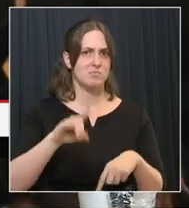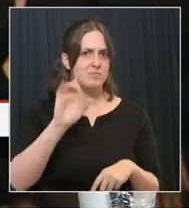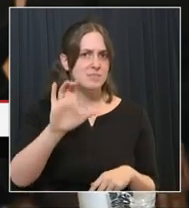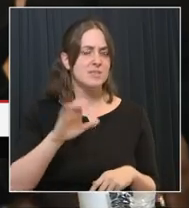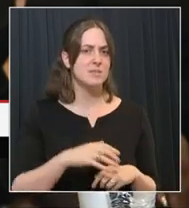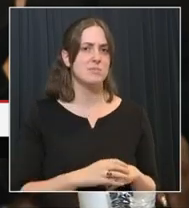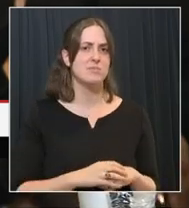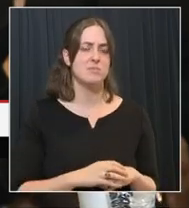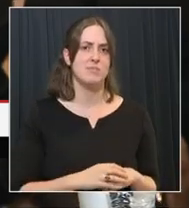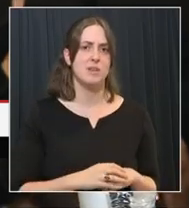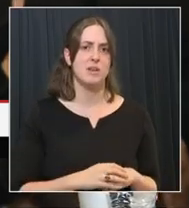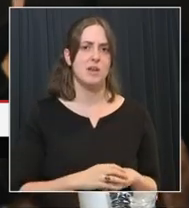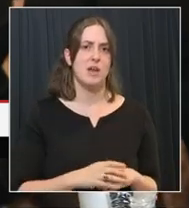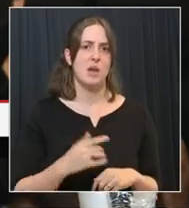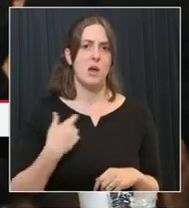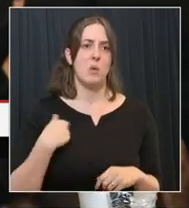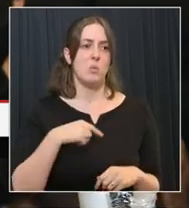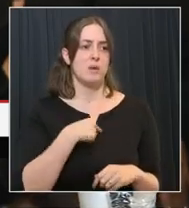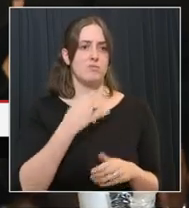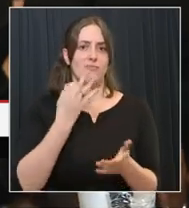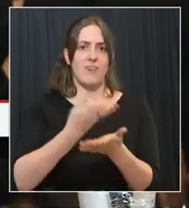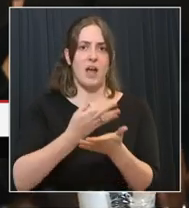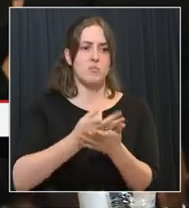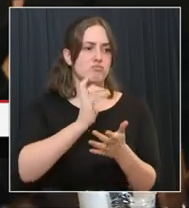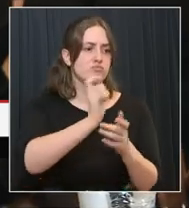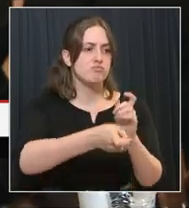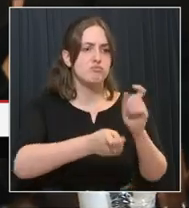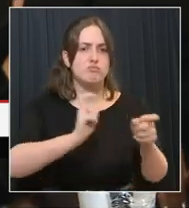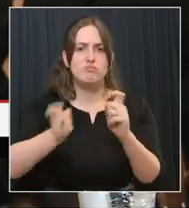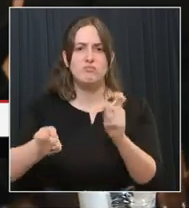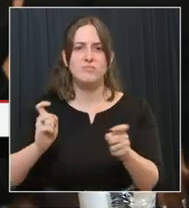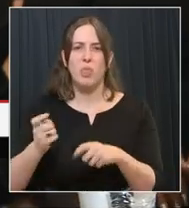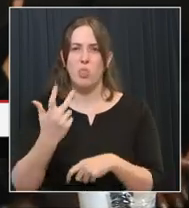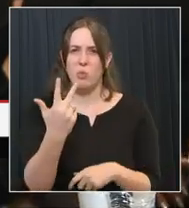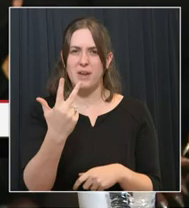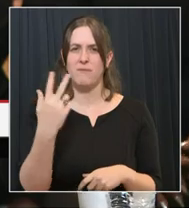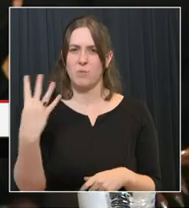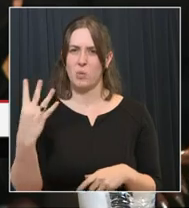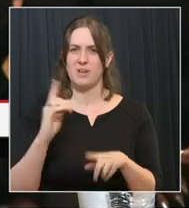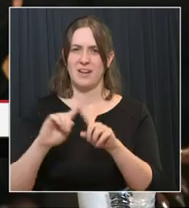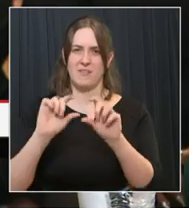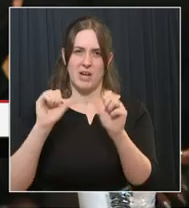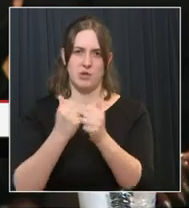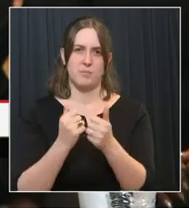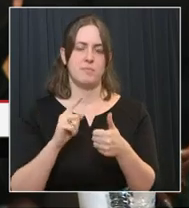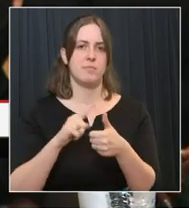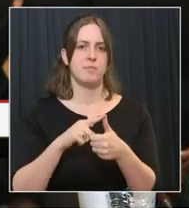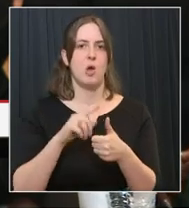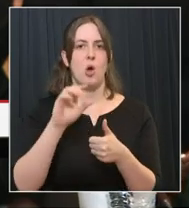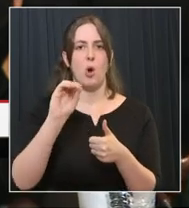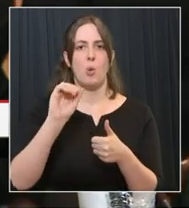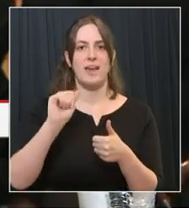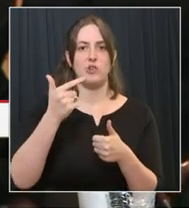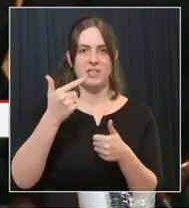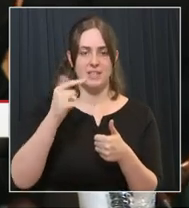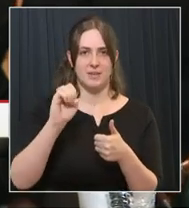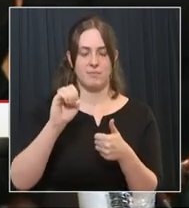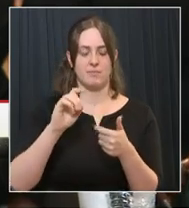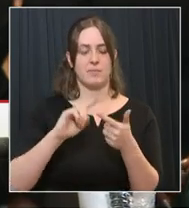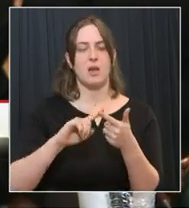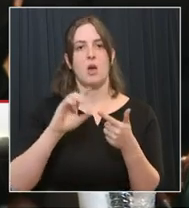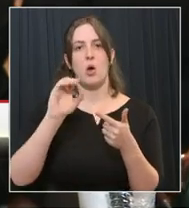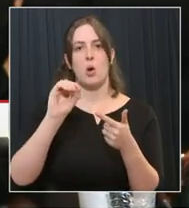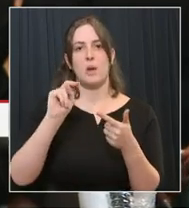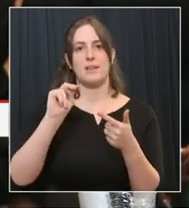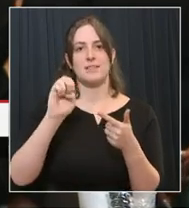at least 3, likely 4 different agencies: OAG, the ONE's Office, Office of Victim Services and Justice Grants,